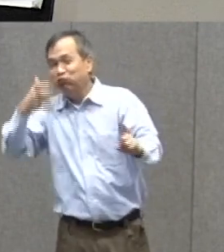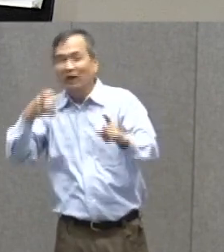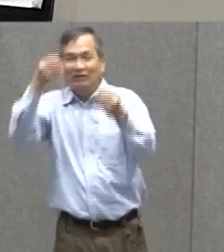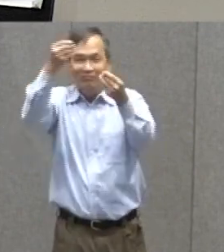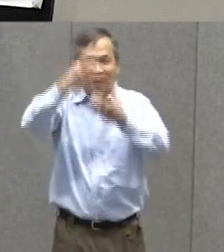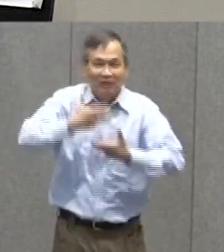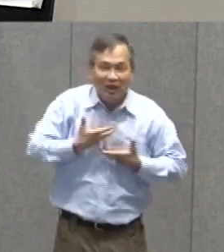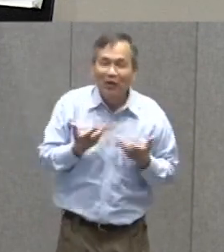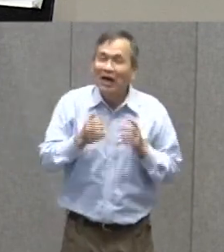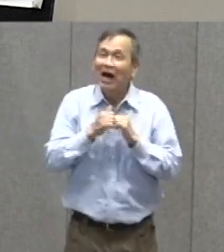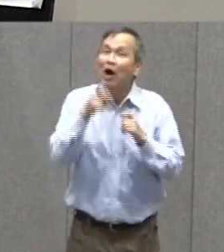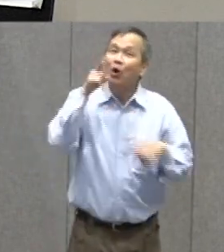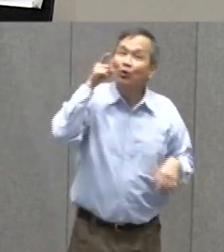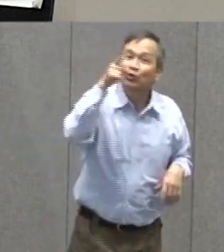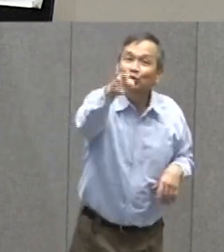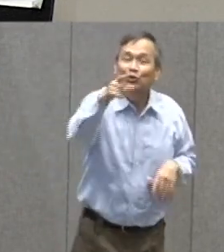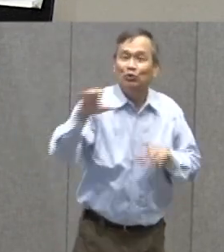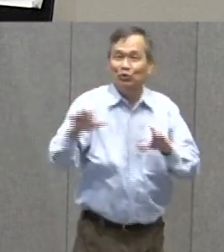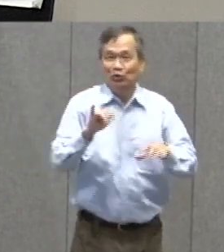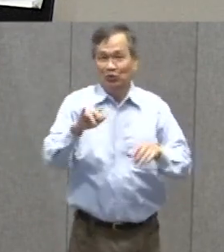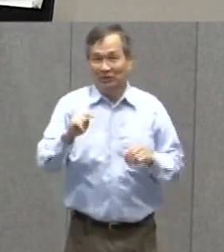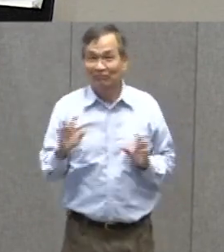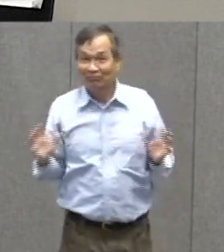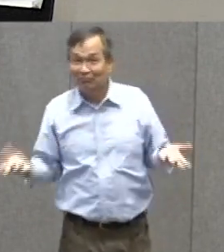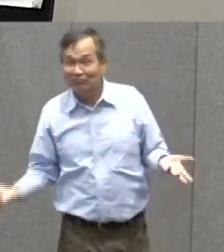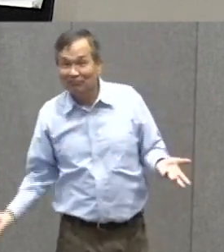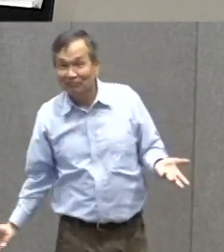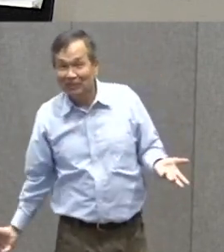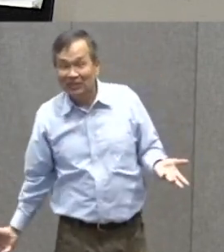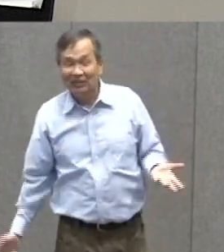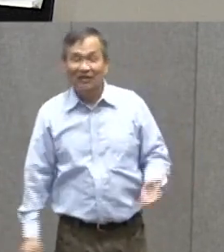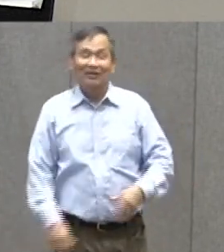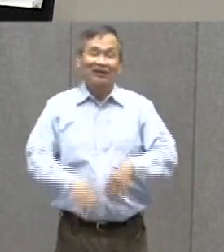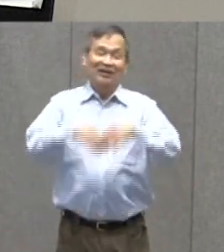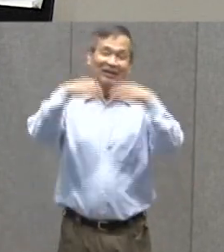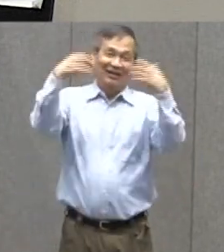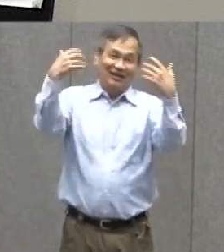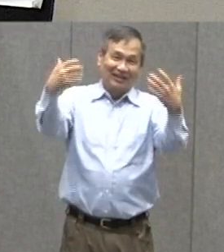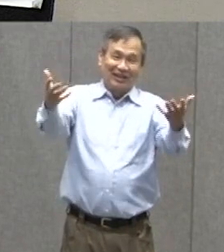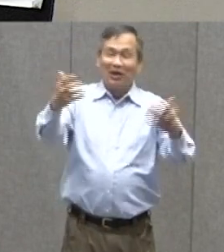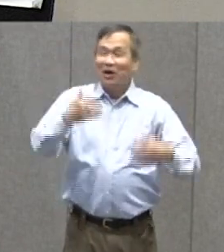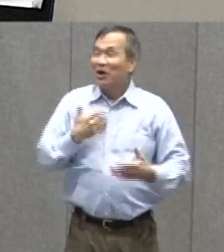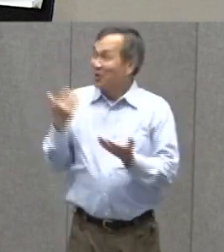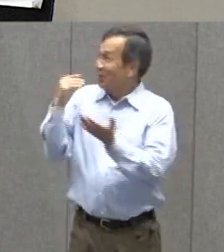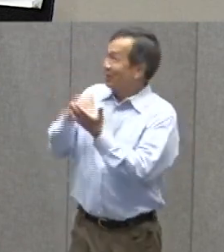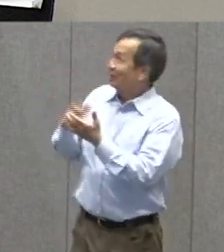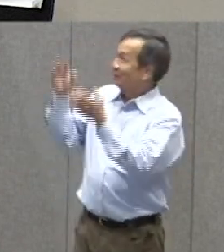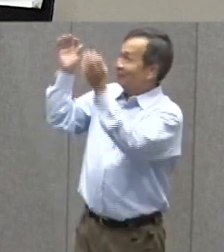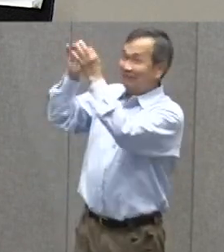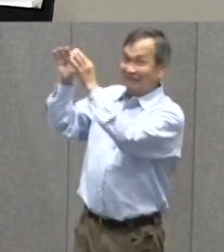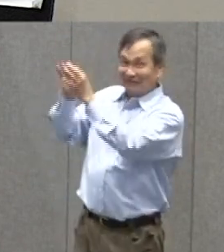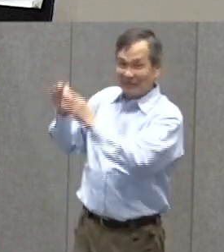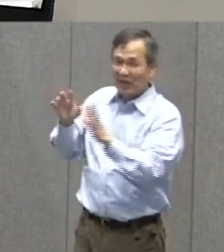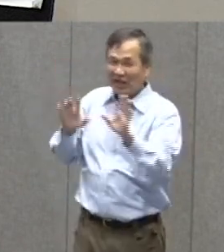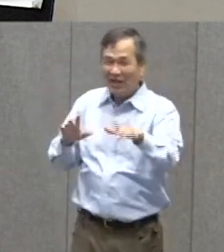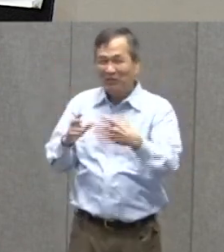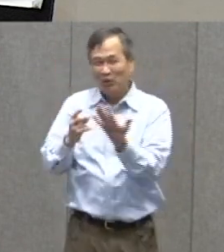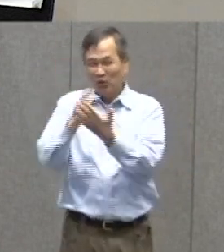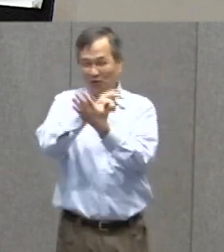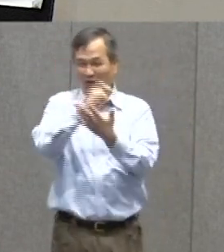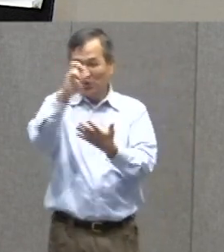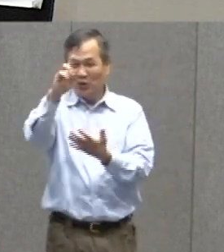tell me about how you would do it and so forth. So these are, again, we're going to kind of review back over